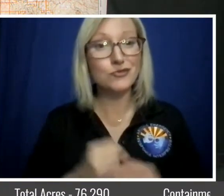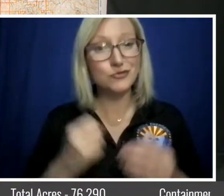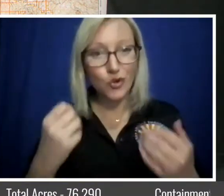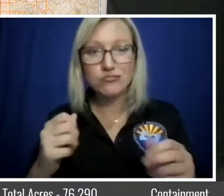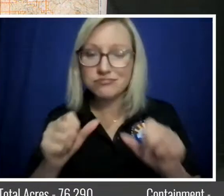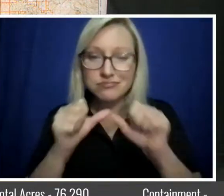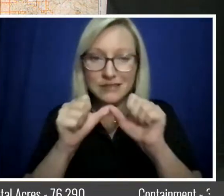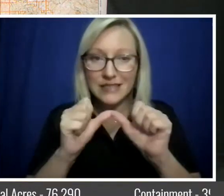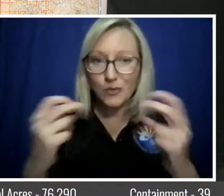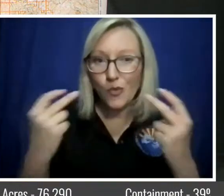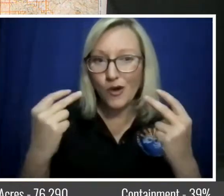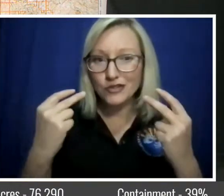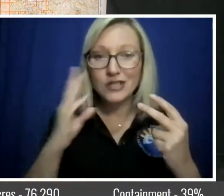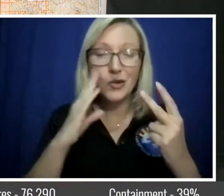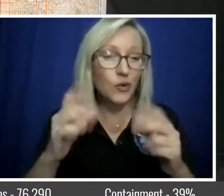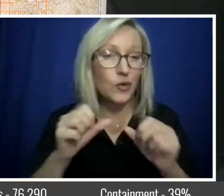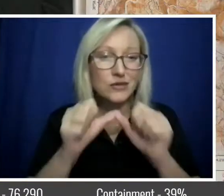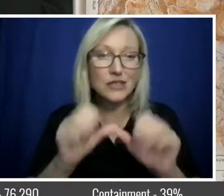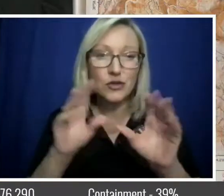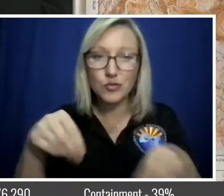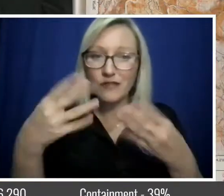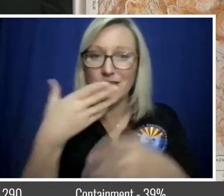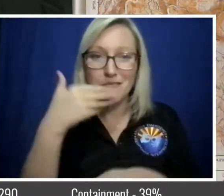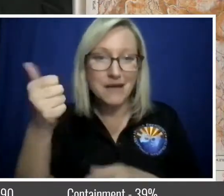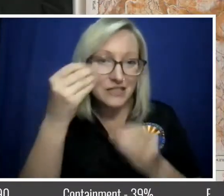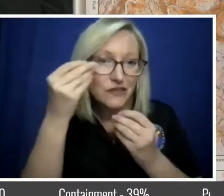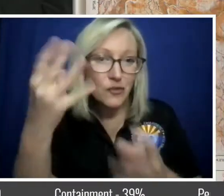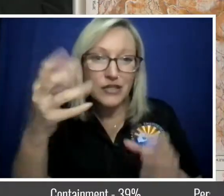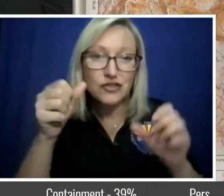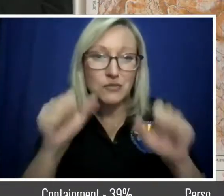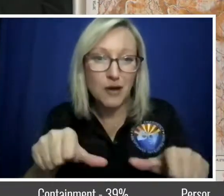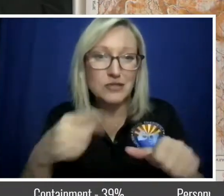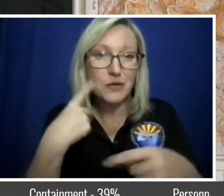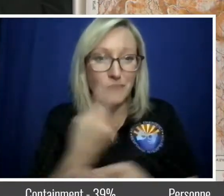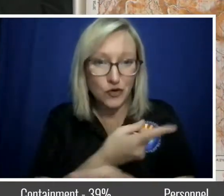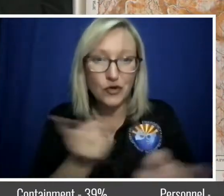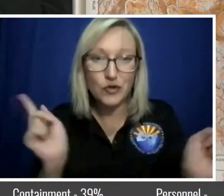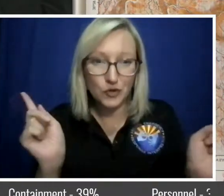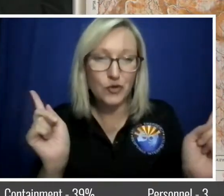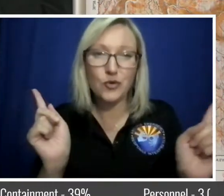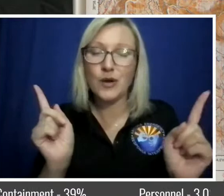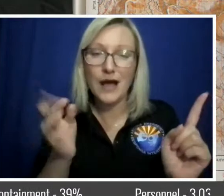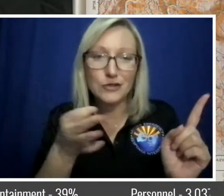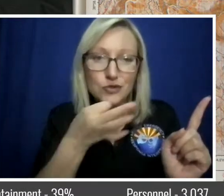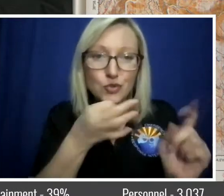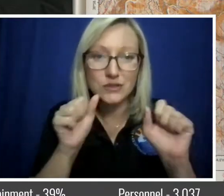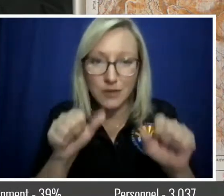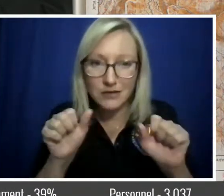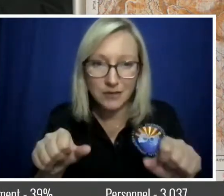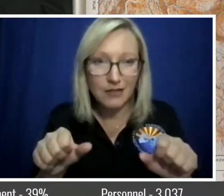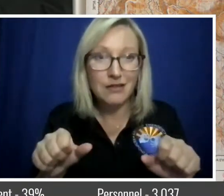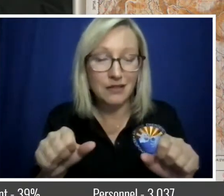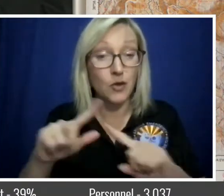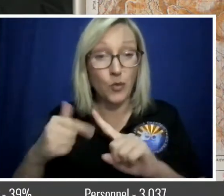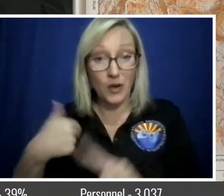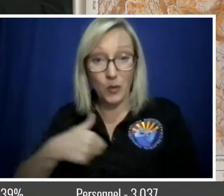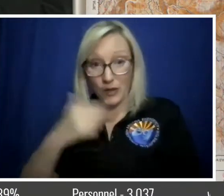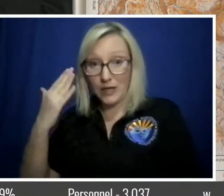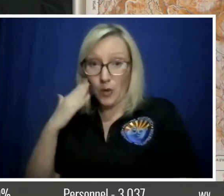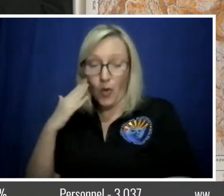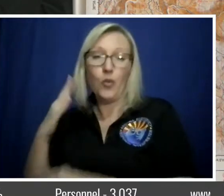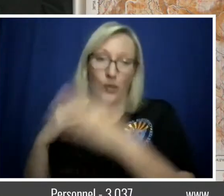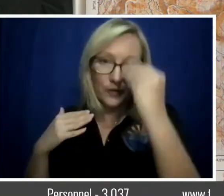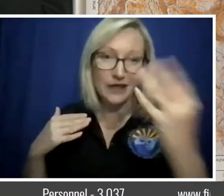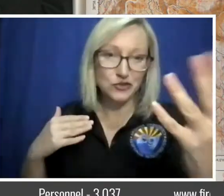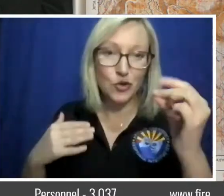continue to provide the best of information that we can to you at the earliest possible moment that we know. We want to let you know. So with